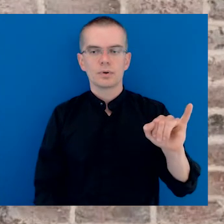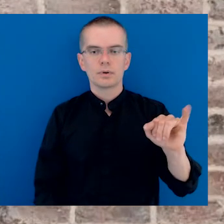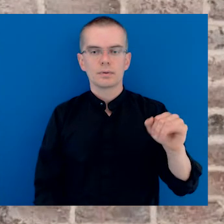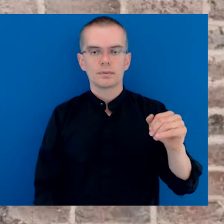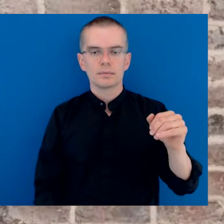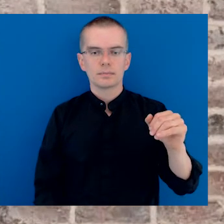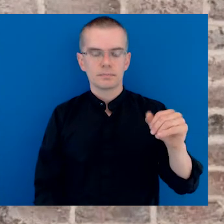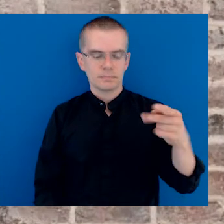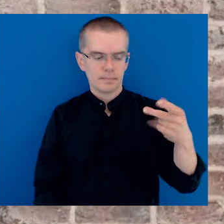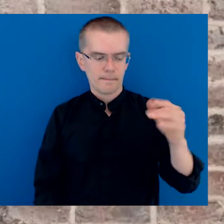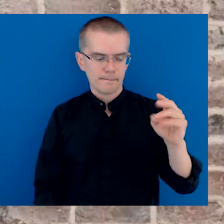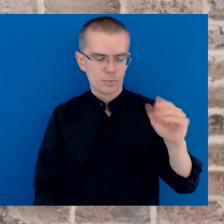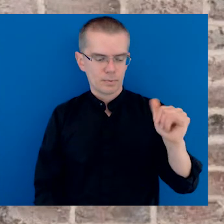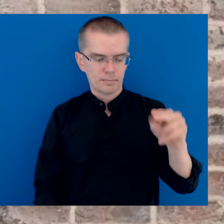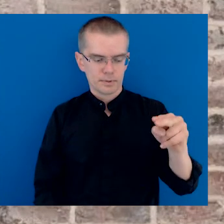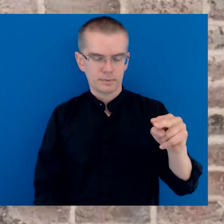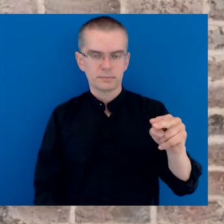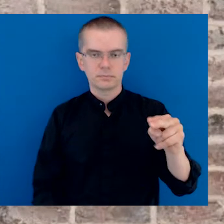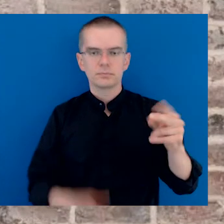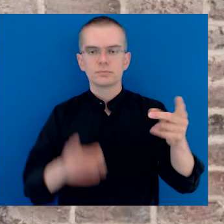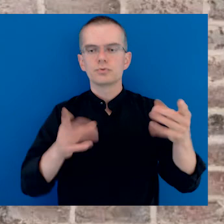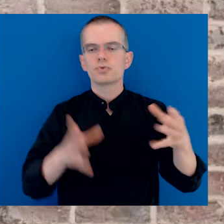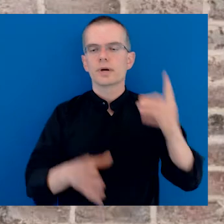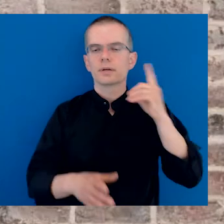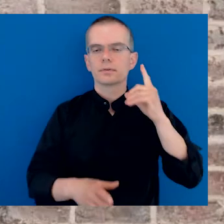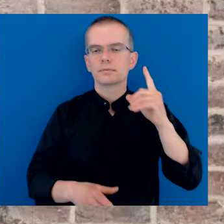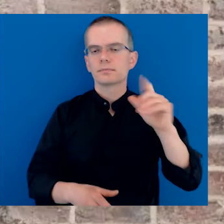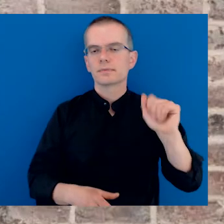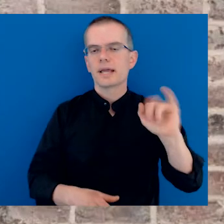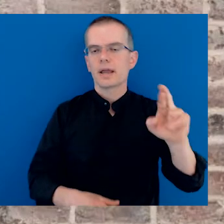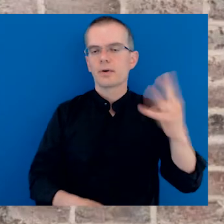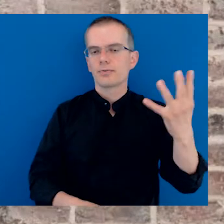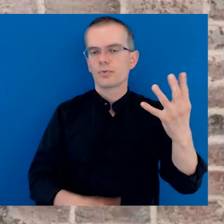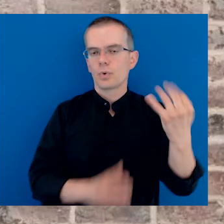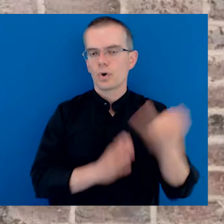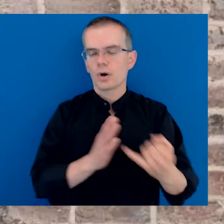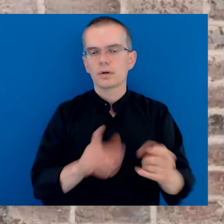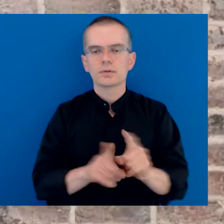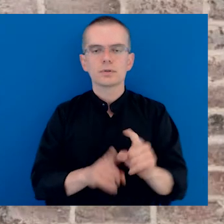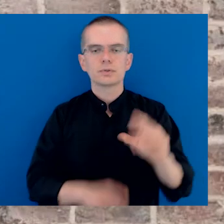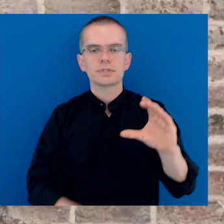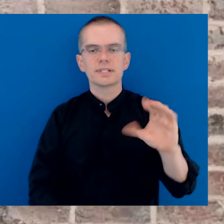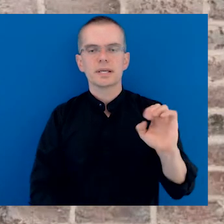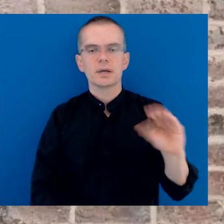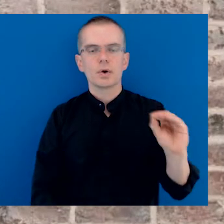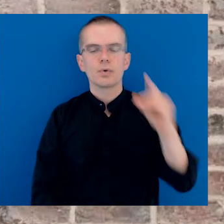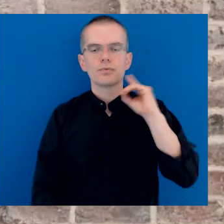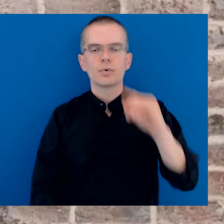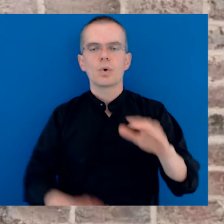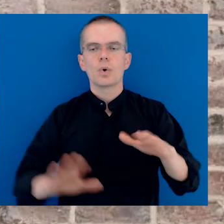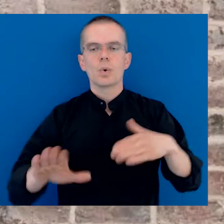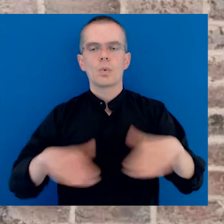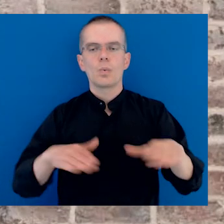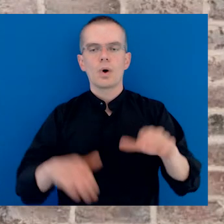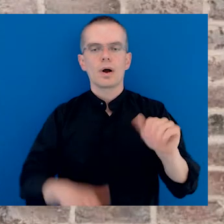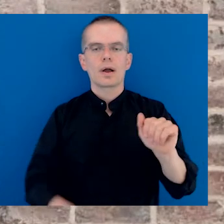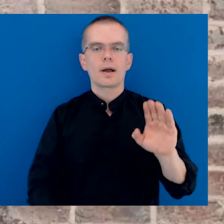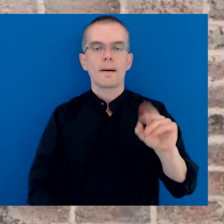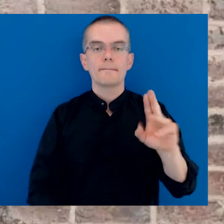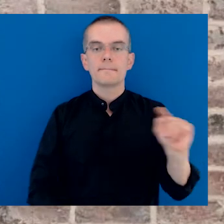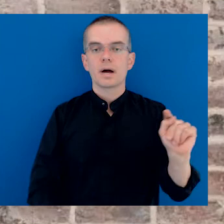us. Toni Portman is a director of Air for Arts, and she's also the CEO